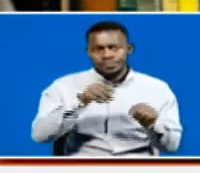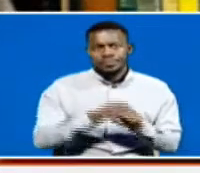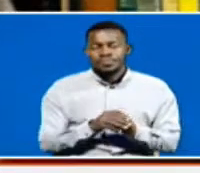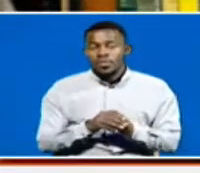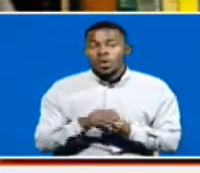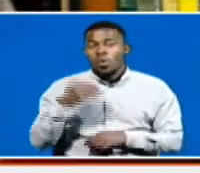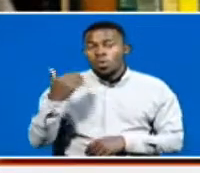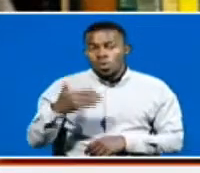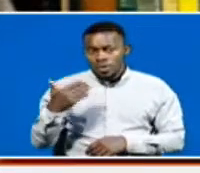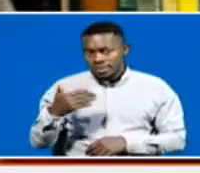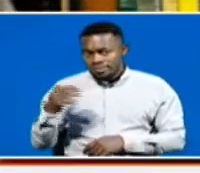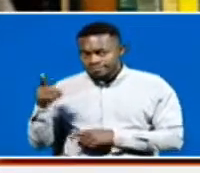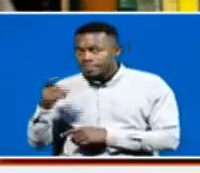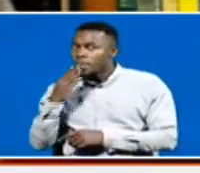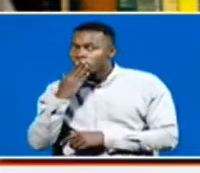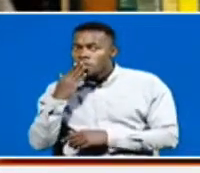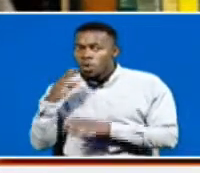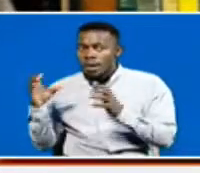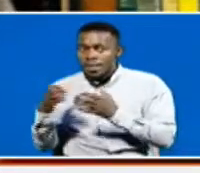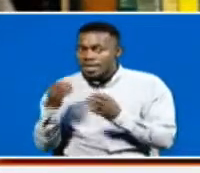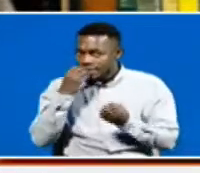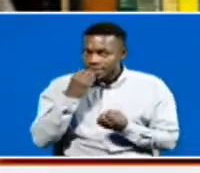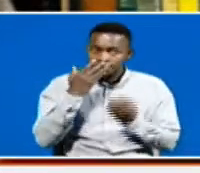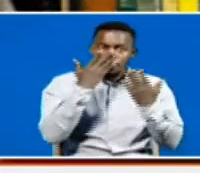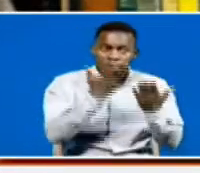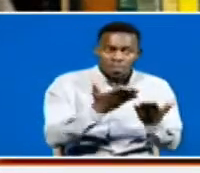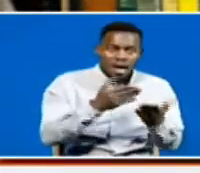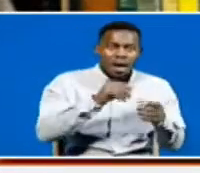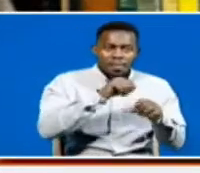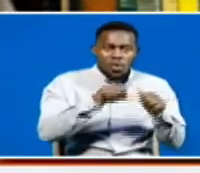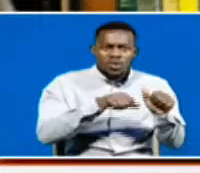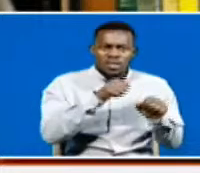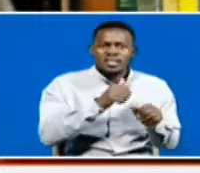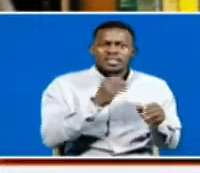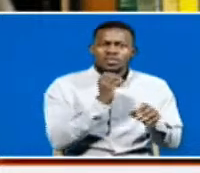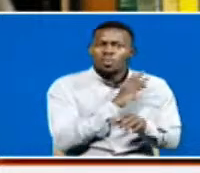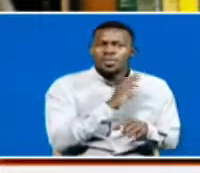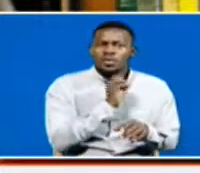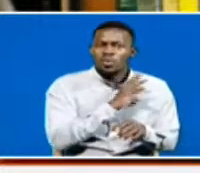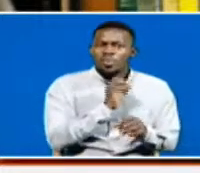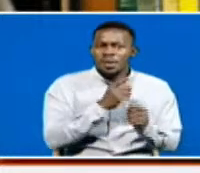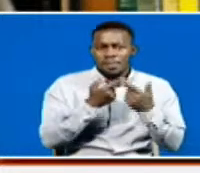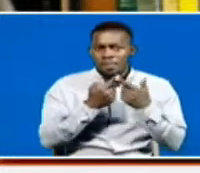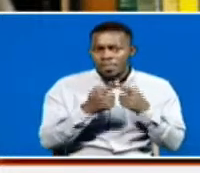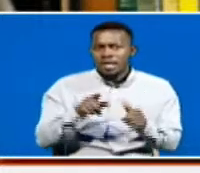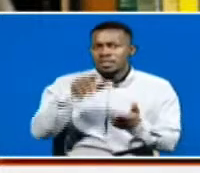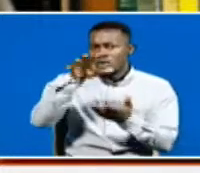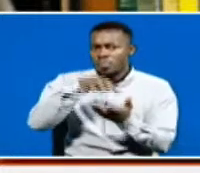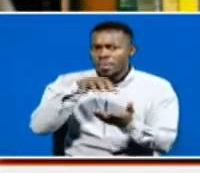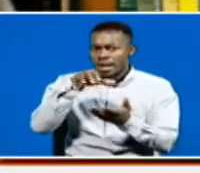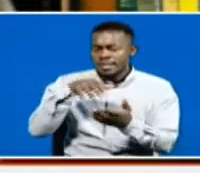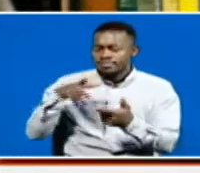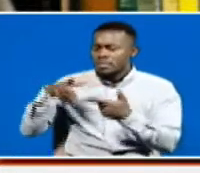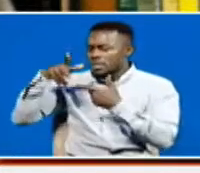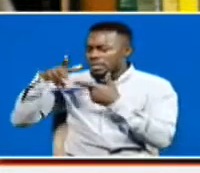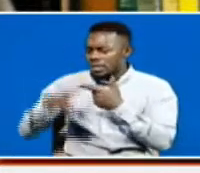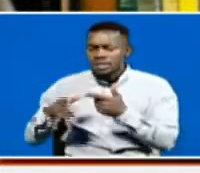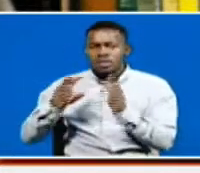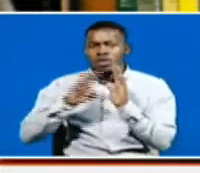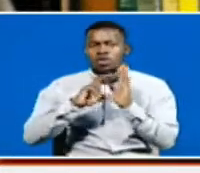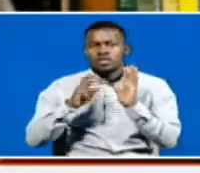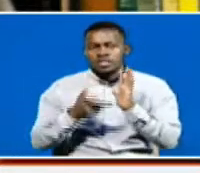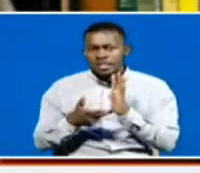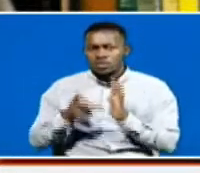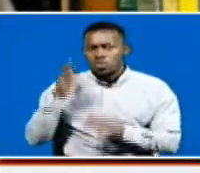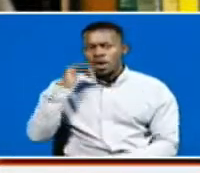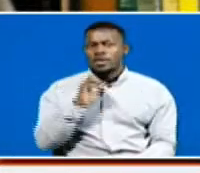and conditions, then they'll be threatened with termination of their contract. And of course, that means that they will not have market for their produce.